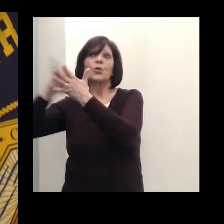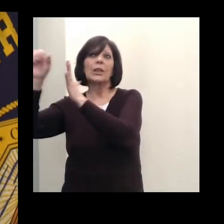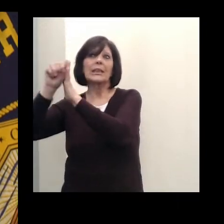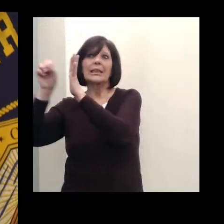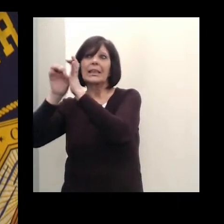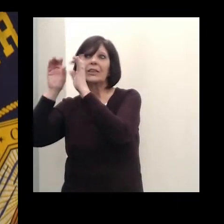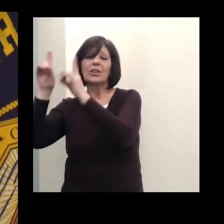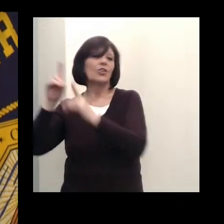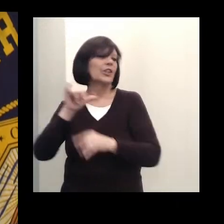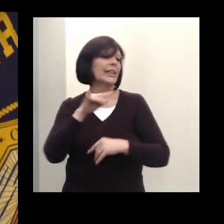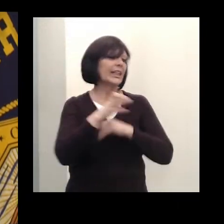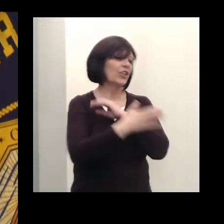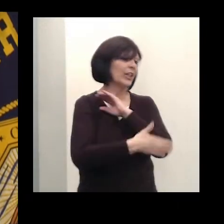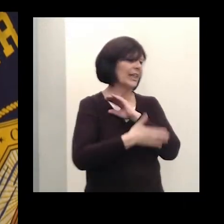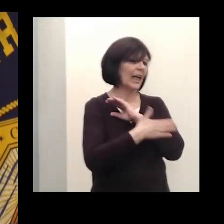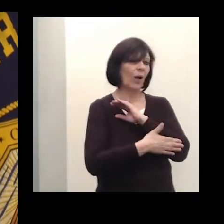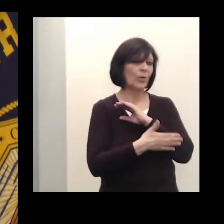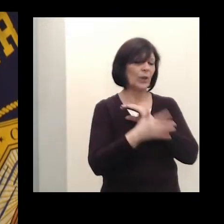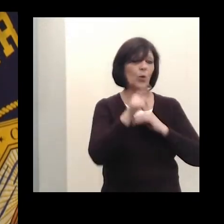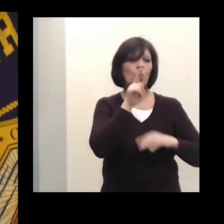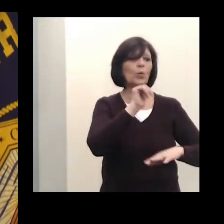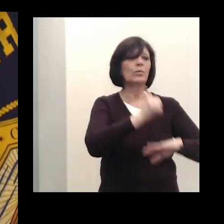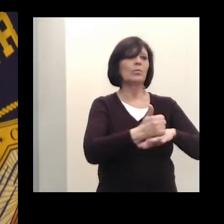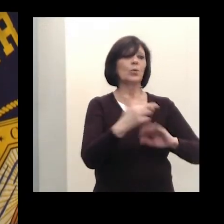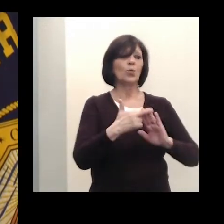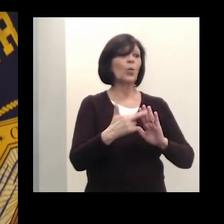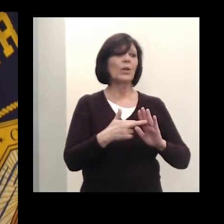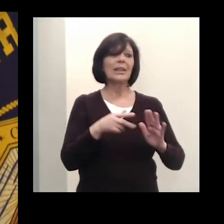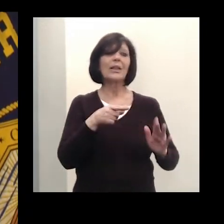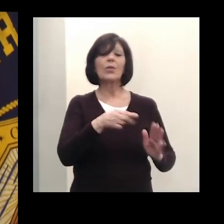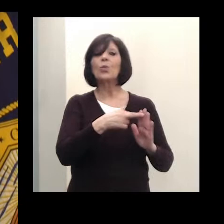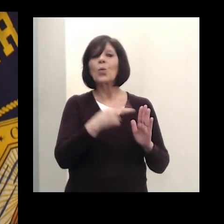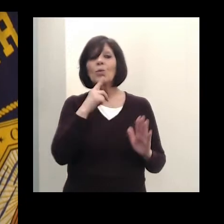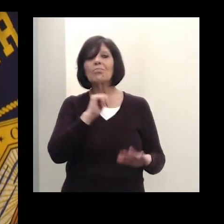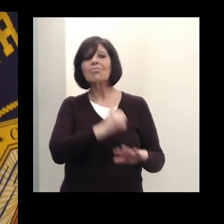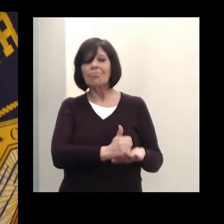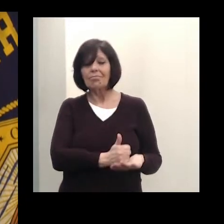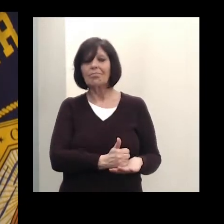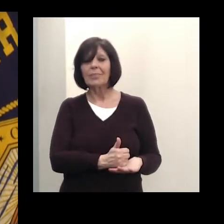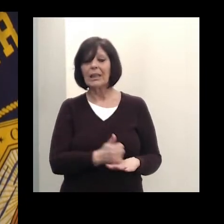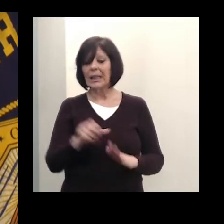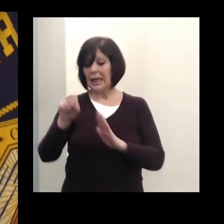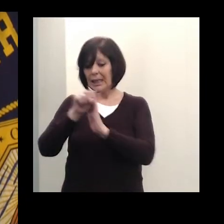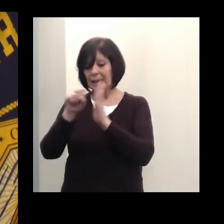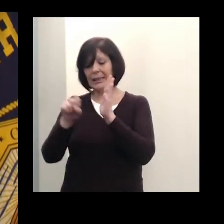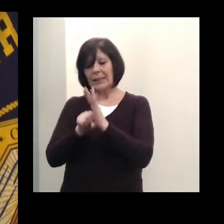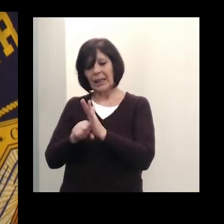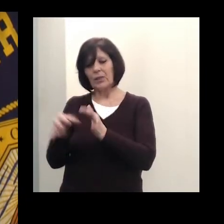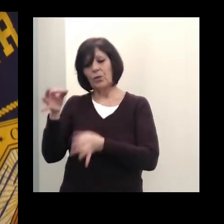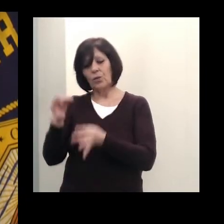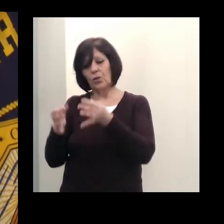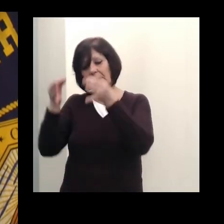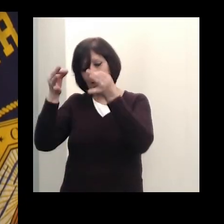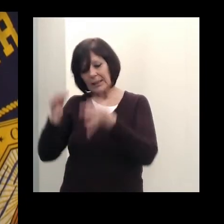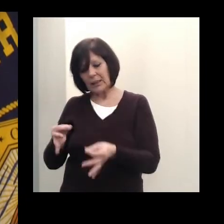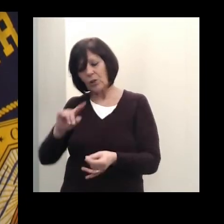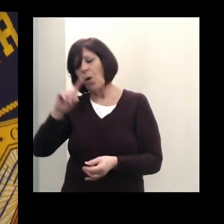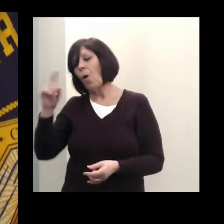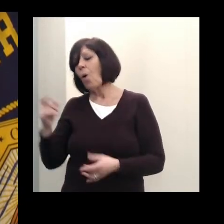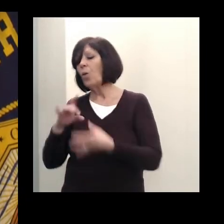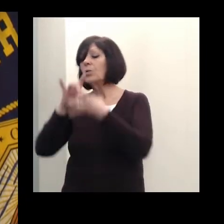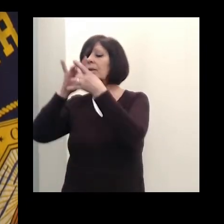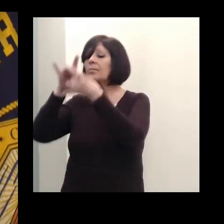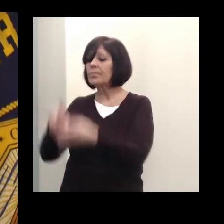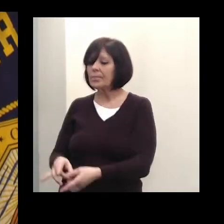the rule's in effect. The state court decision only affected the aspect associated with the New York